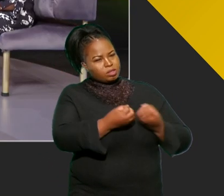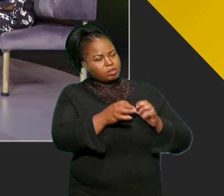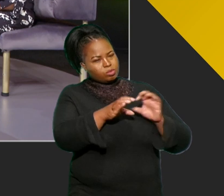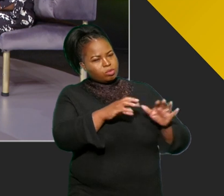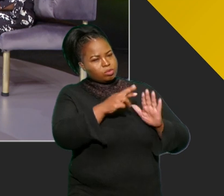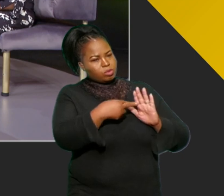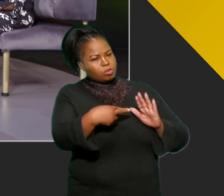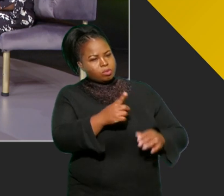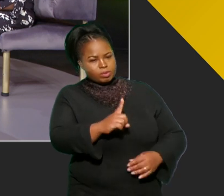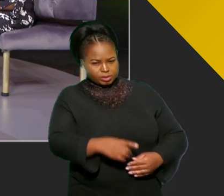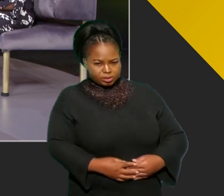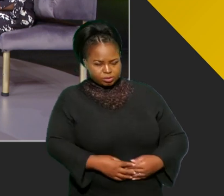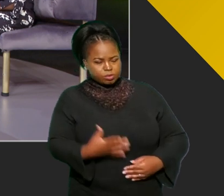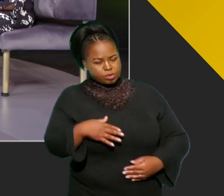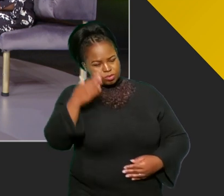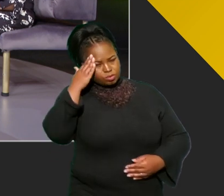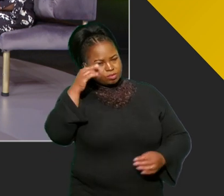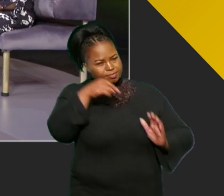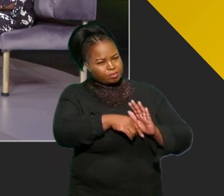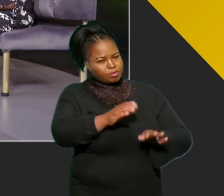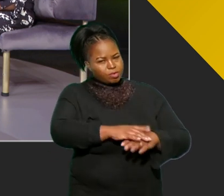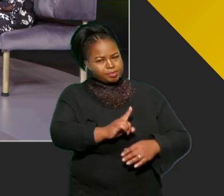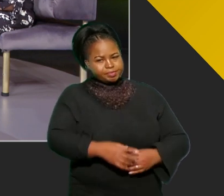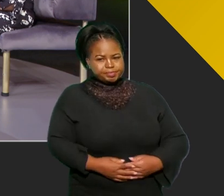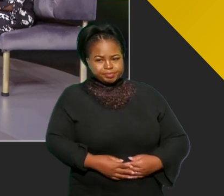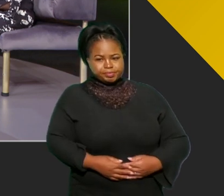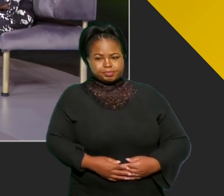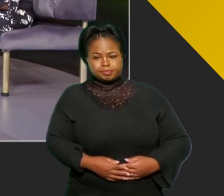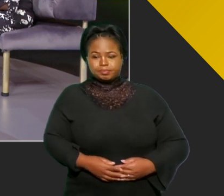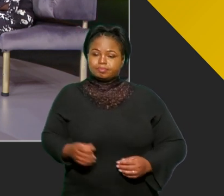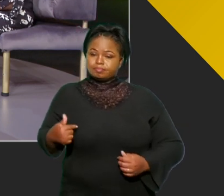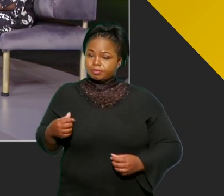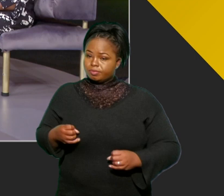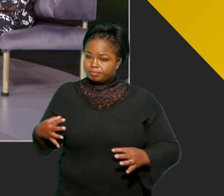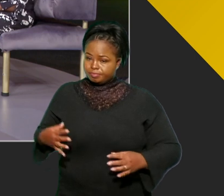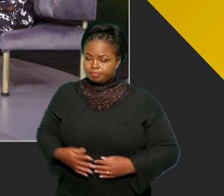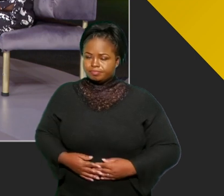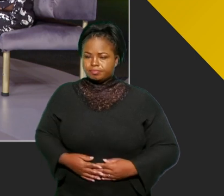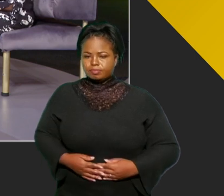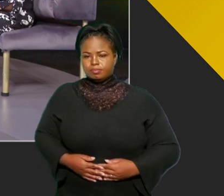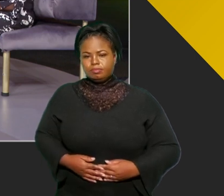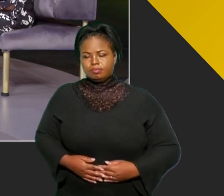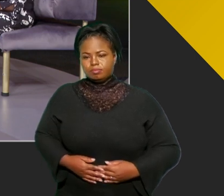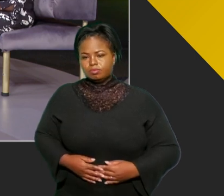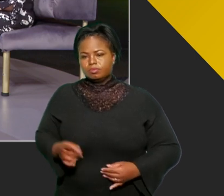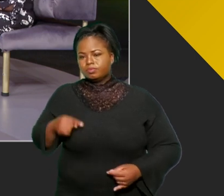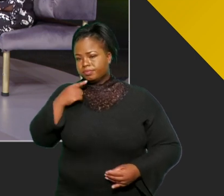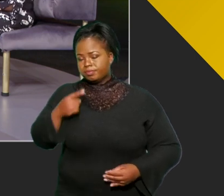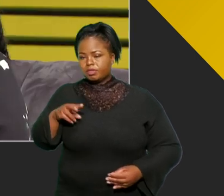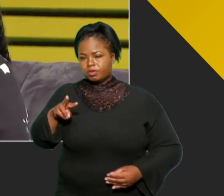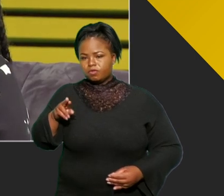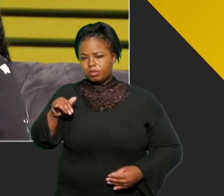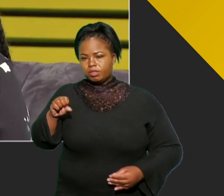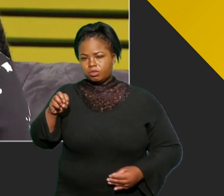play? So sazi ukuthi besikhuluma nani sikhuluma ngani kahle kahle. Okay. Perhaps I'll start. So, as you had said, my name is